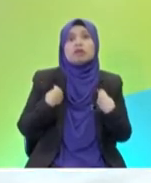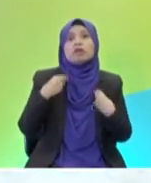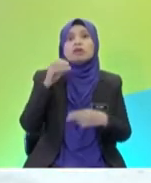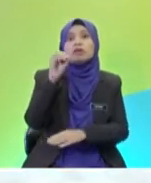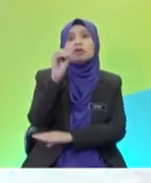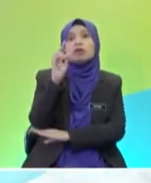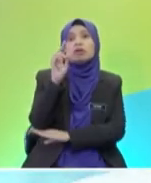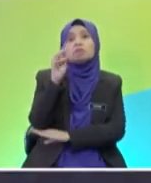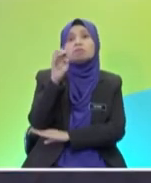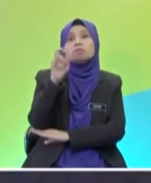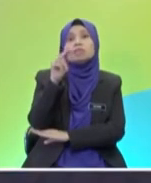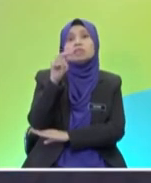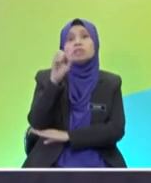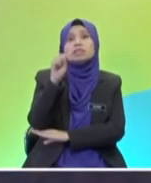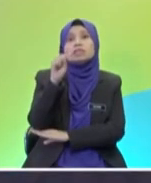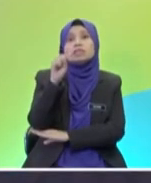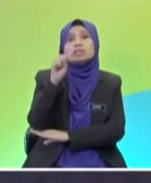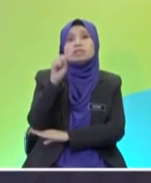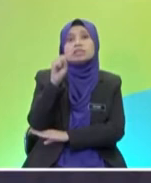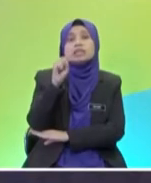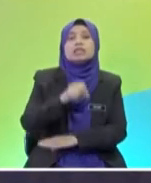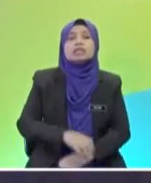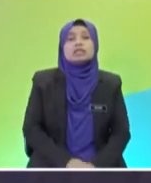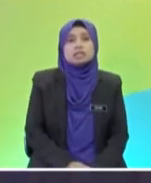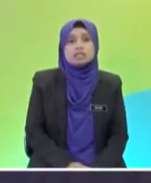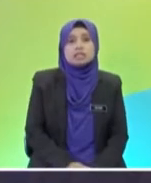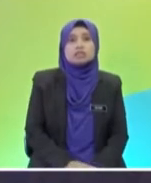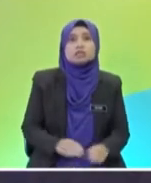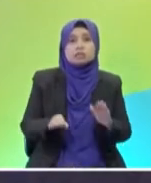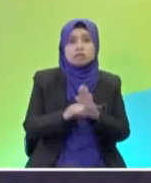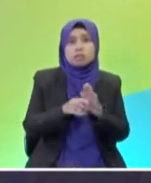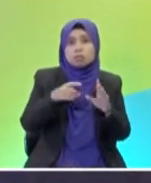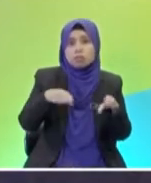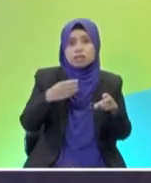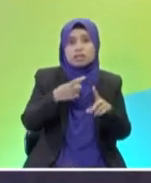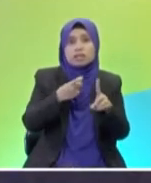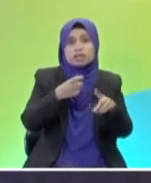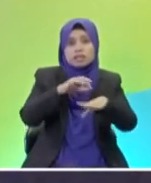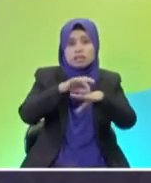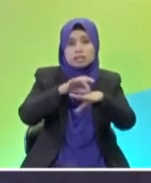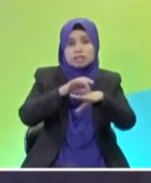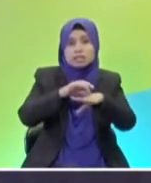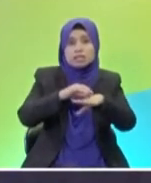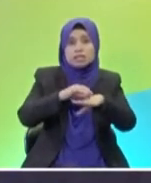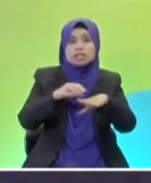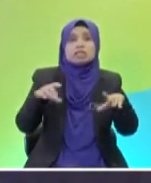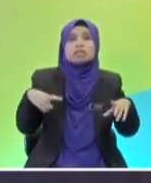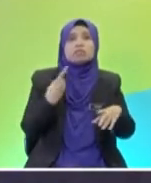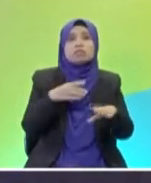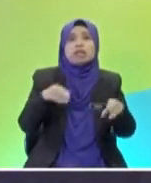Ornaments. That means usually they use the tusk of the elephant. So they will decorate the house with the tusk, you